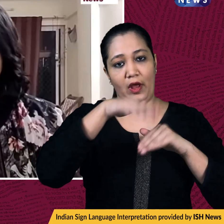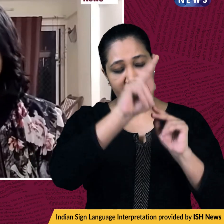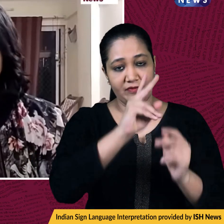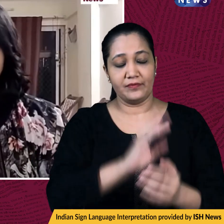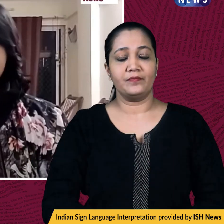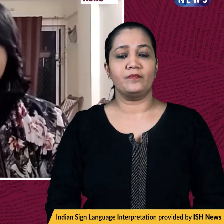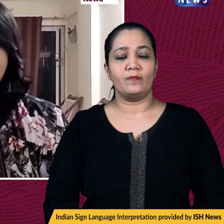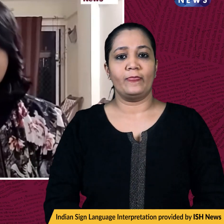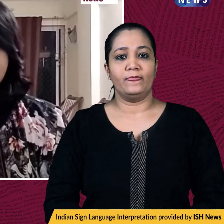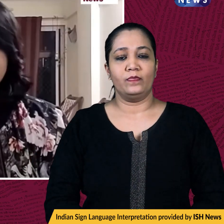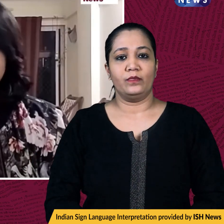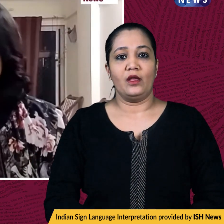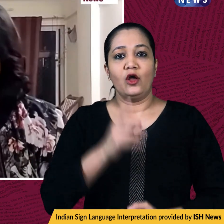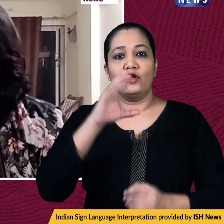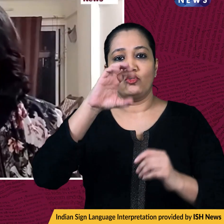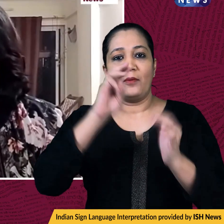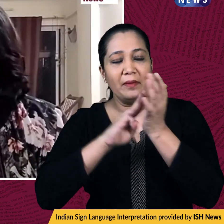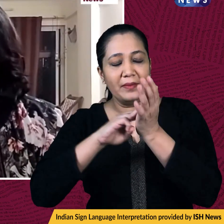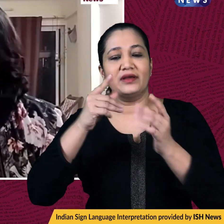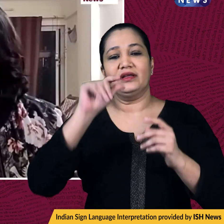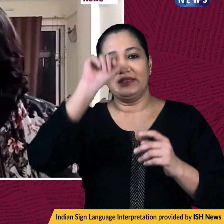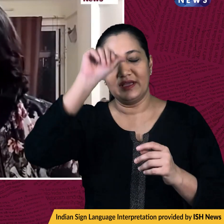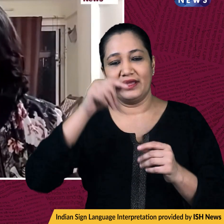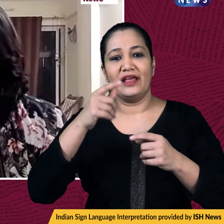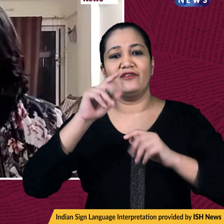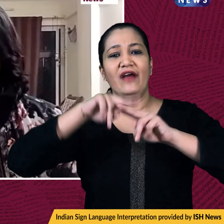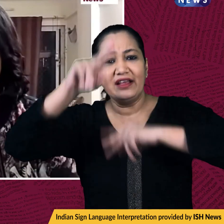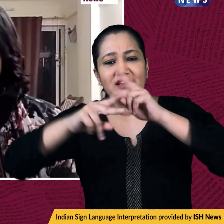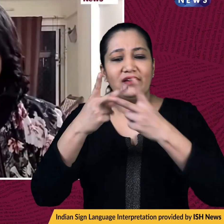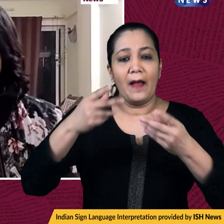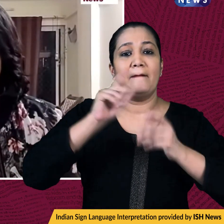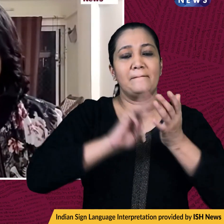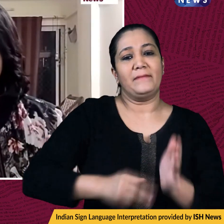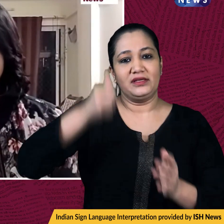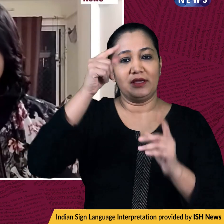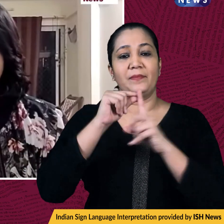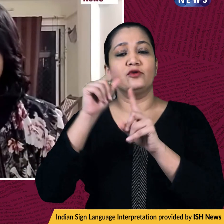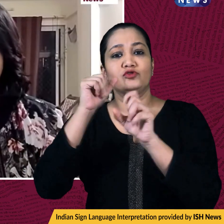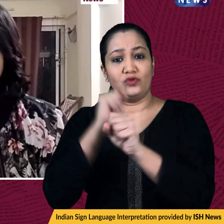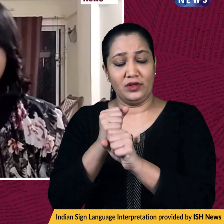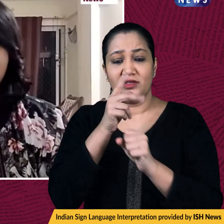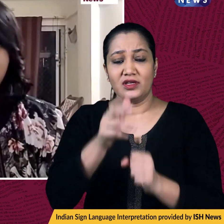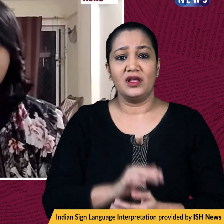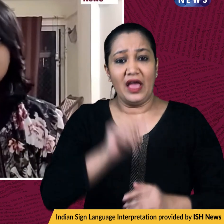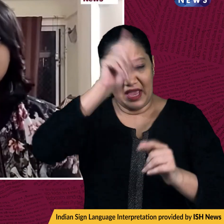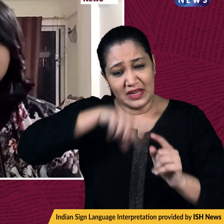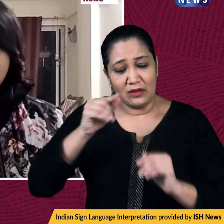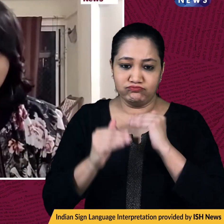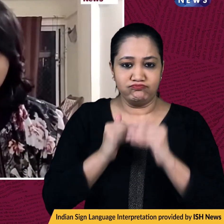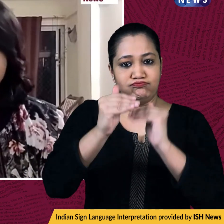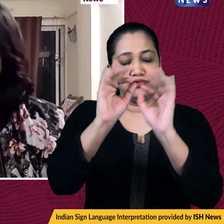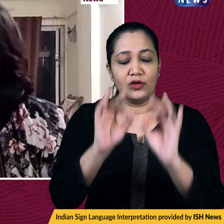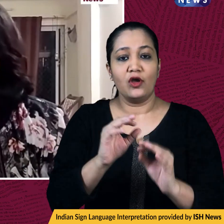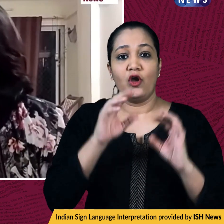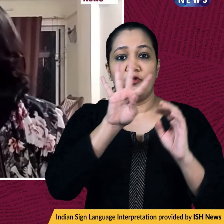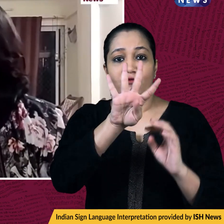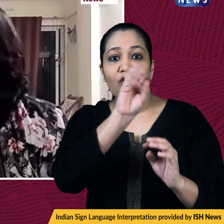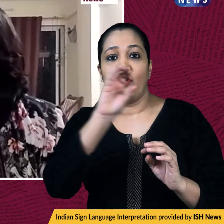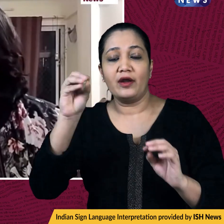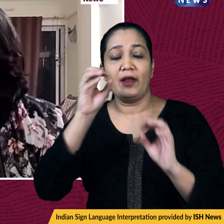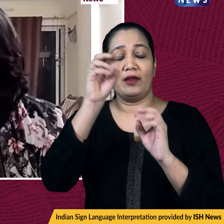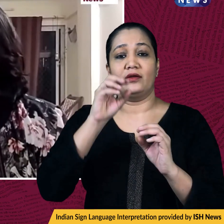Also, Commerce and Industry Minister Piyush Goyal said today that India is on track to achieve the 400 billion